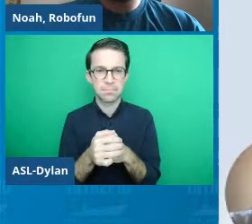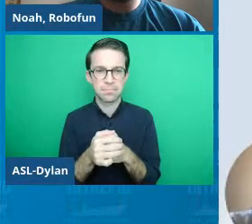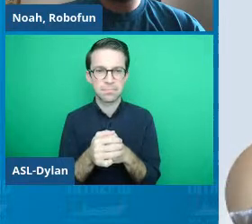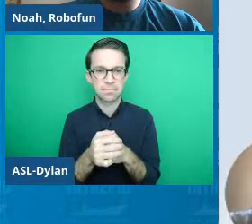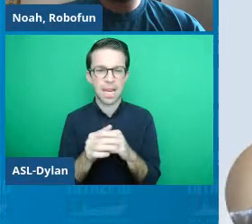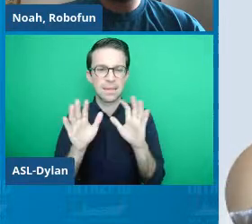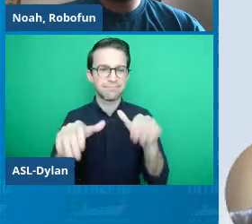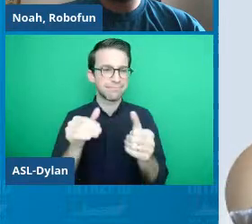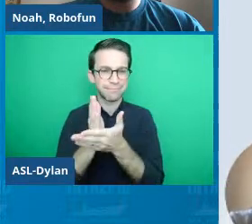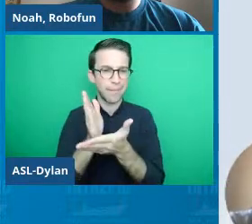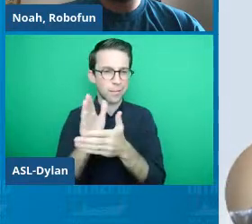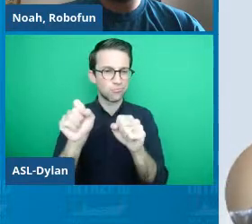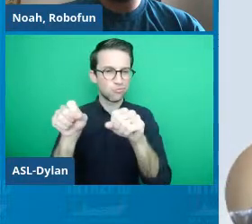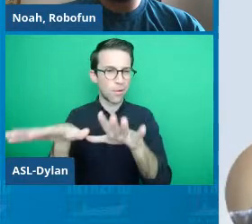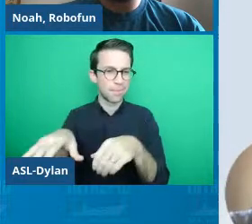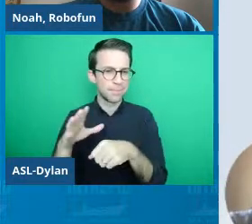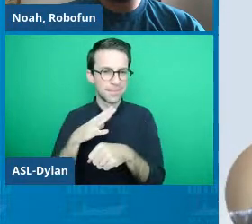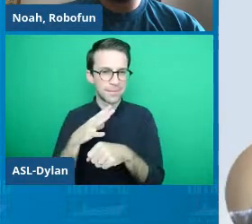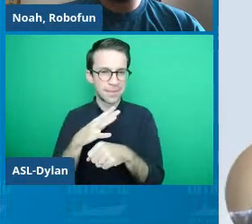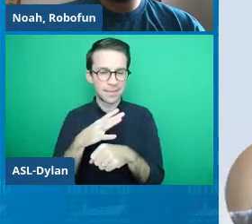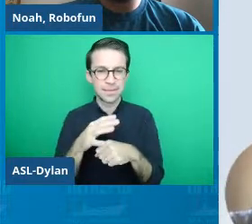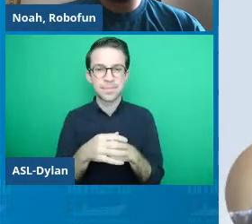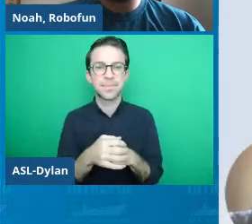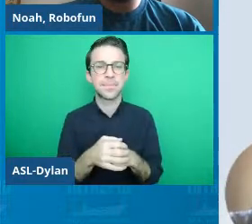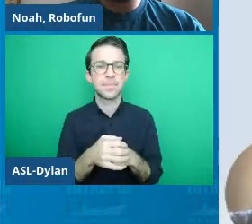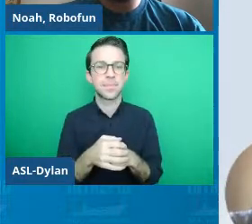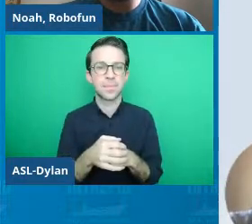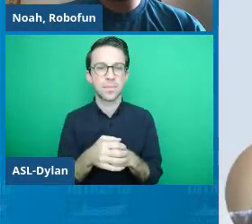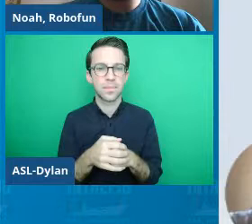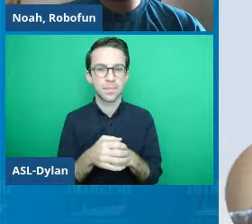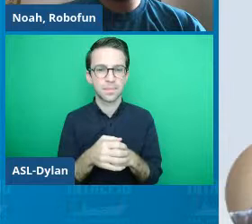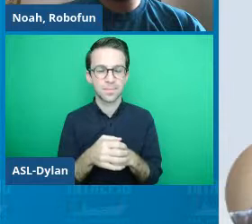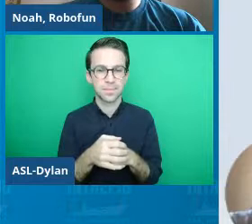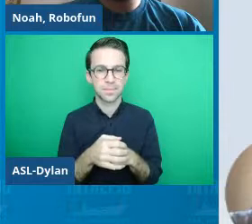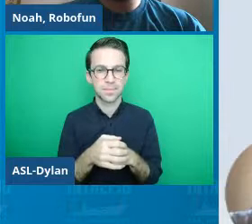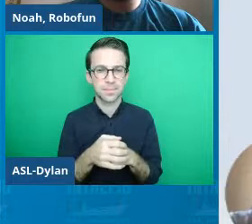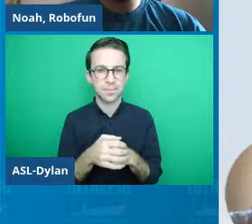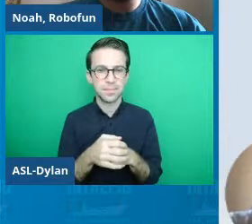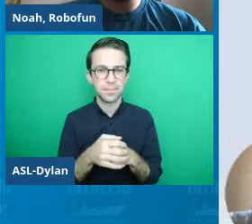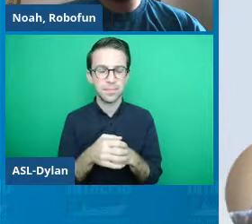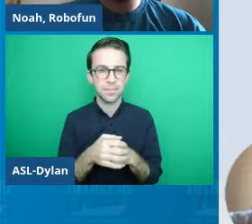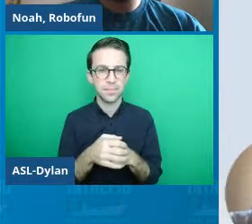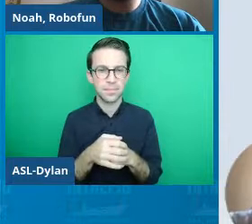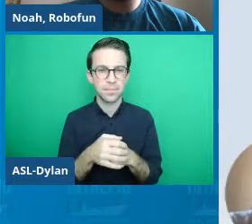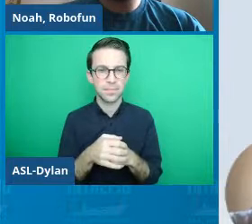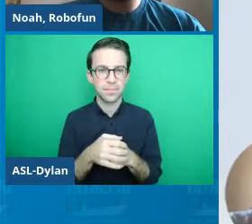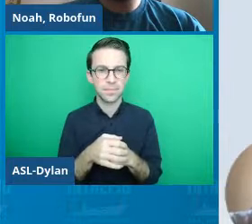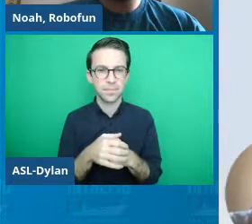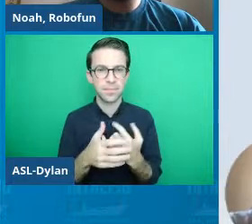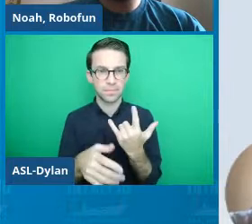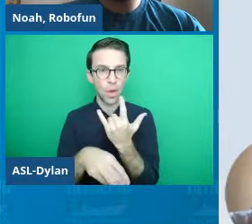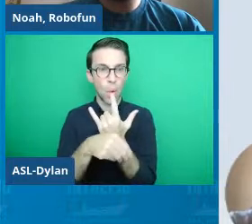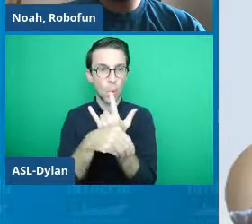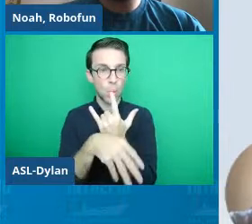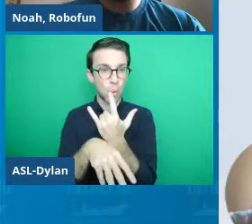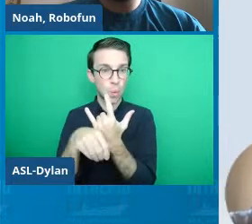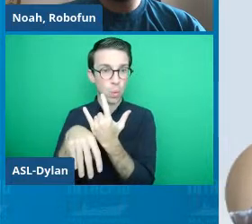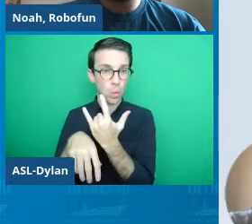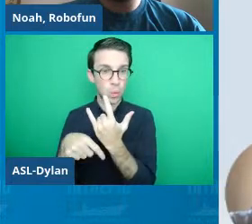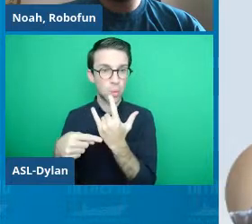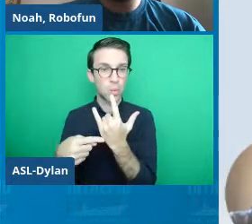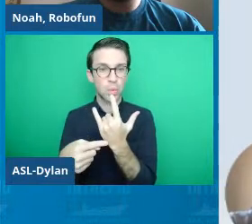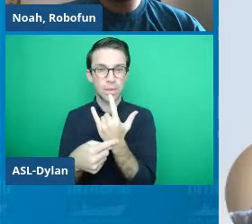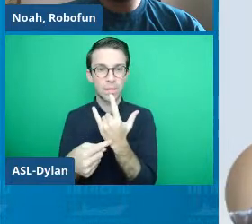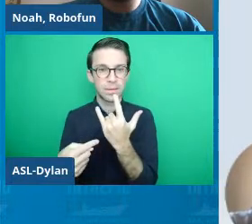All right, that's okay. So I'm going to go then to, I know what I'll do. I'm going to